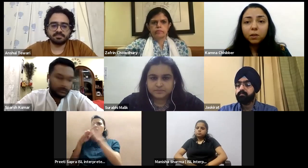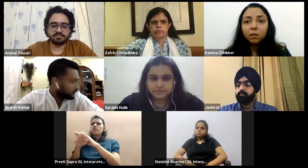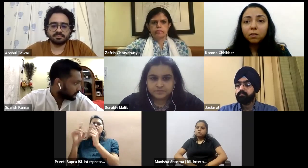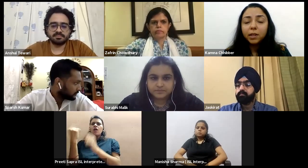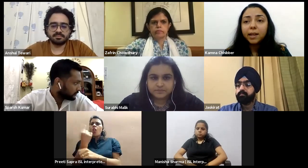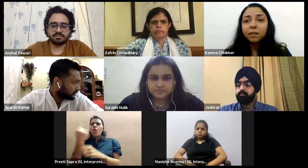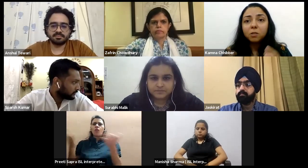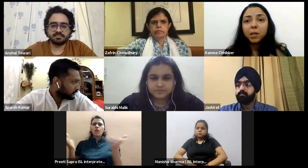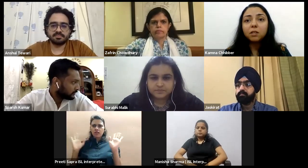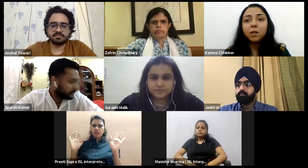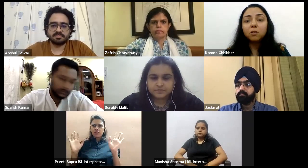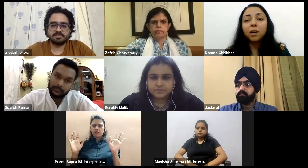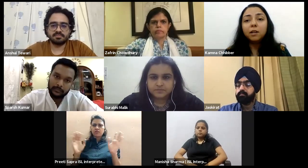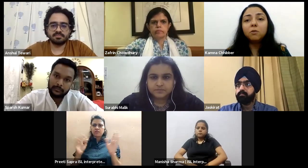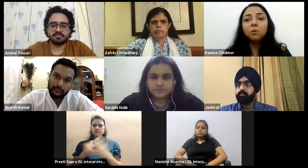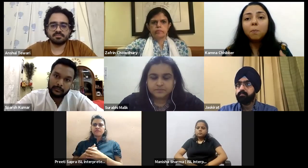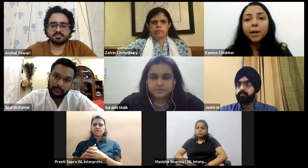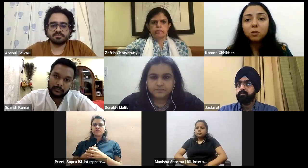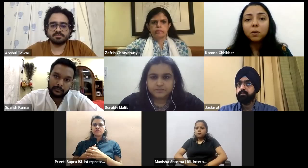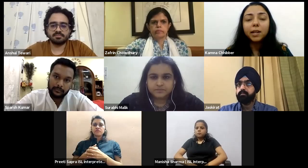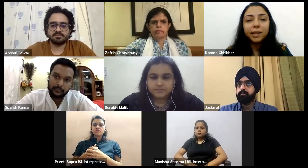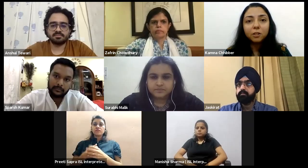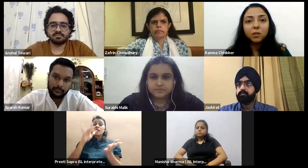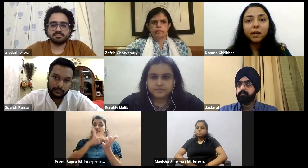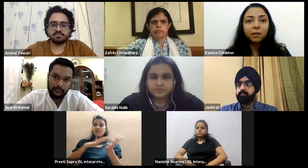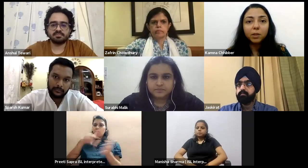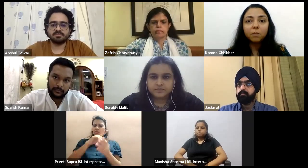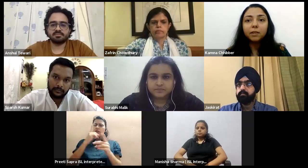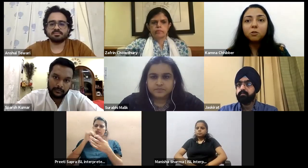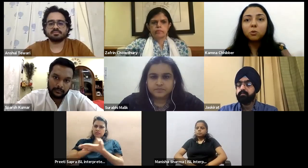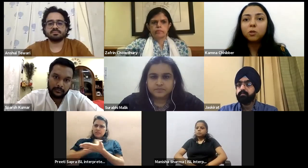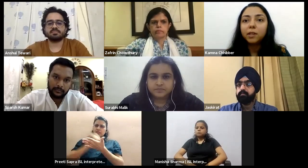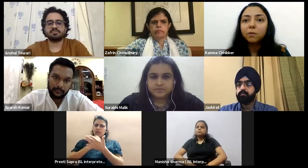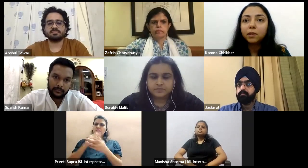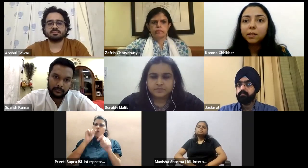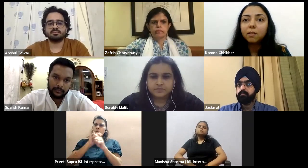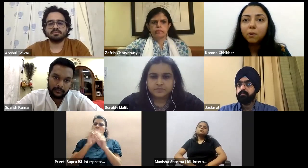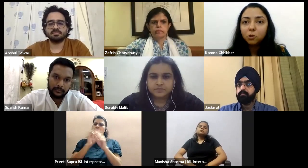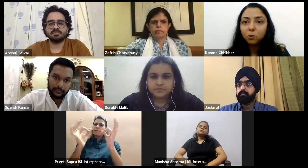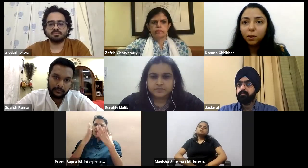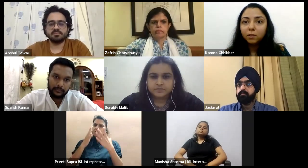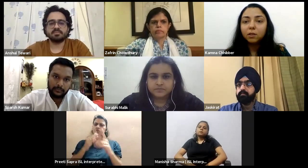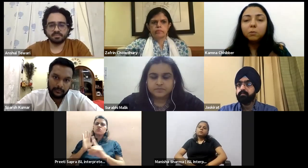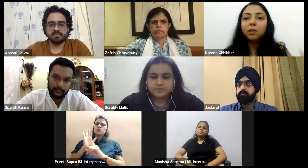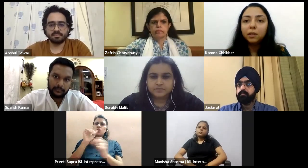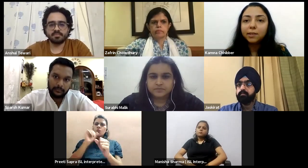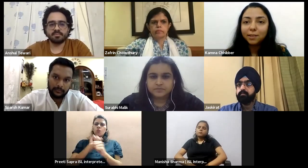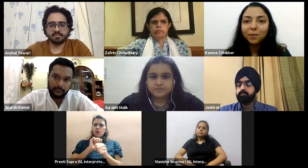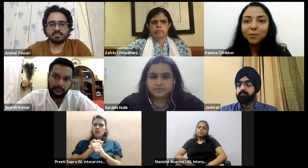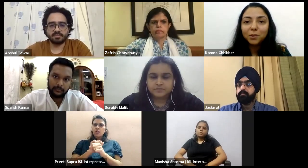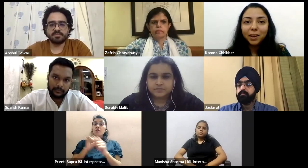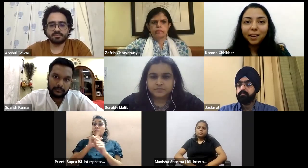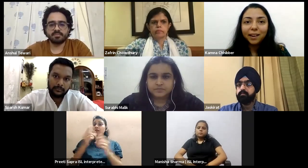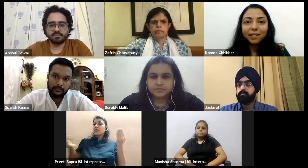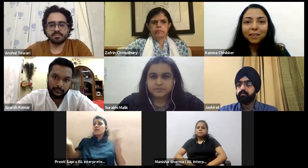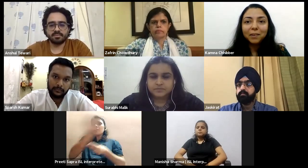you were in that space where you're trying to do your best work, and yet you're getting limited by the social network that surrounds you, the community that